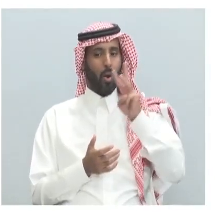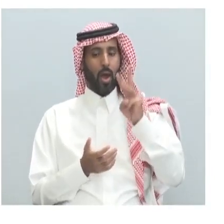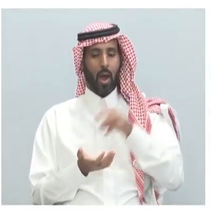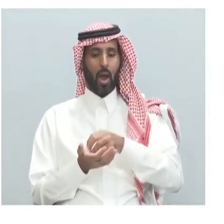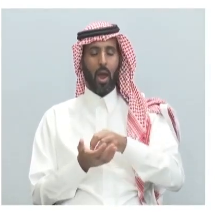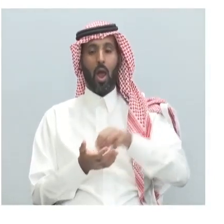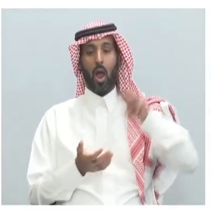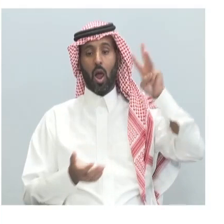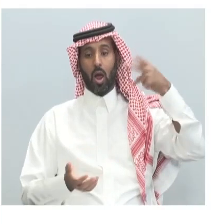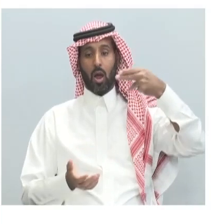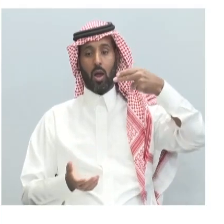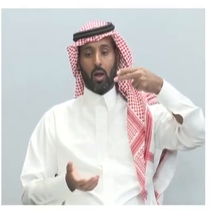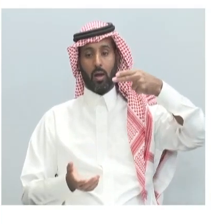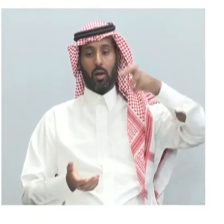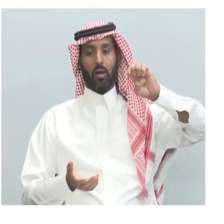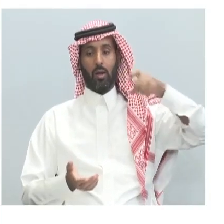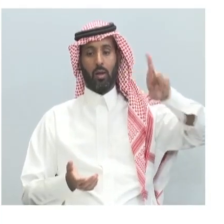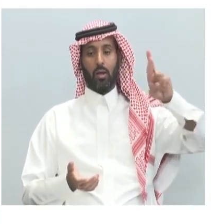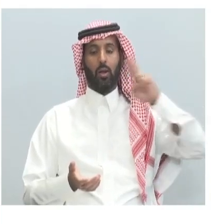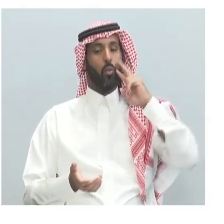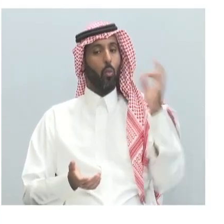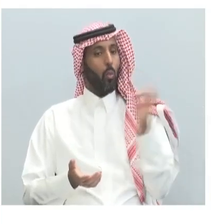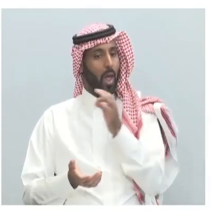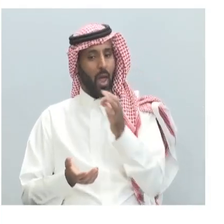this word, and this word. The first one here is